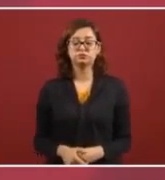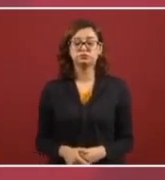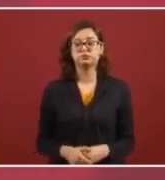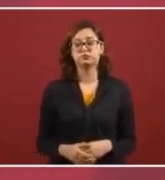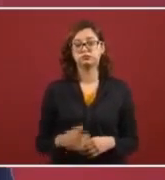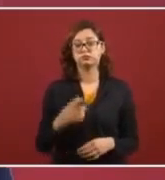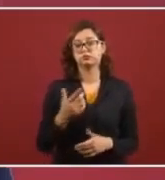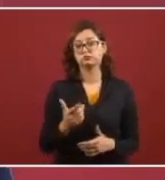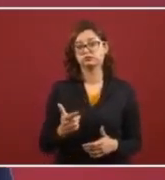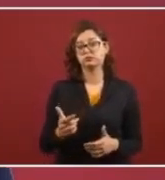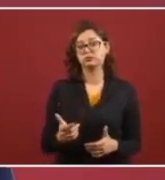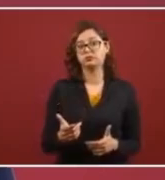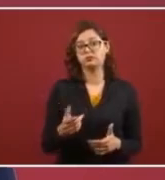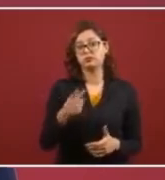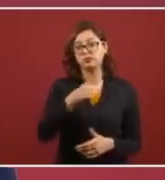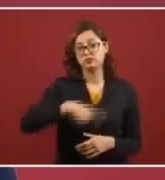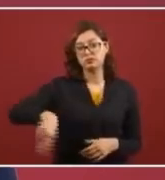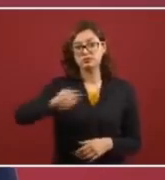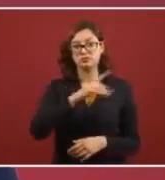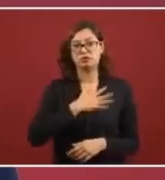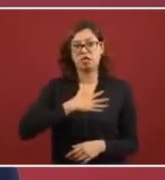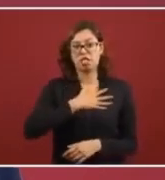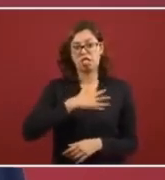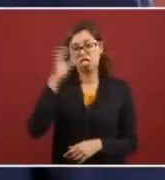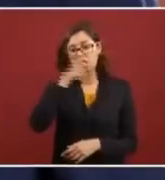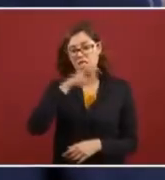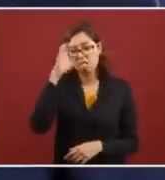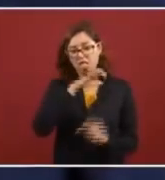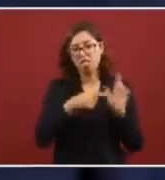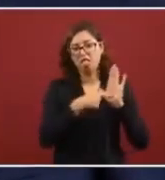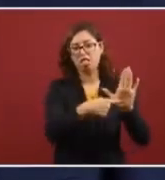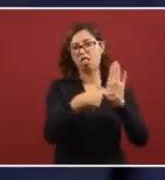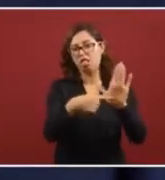not just the note